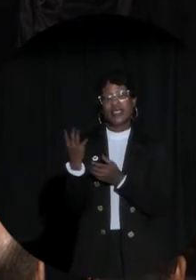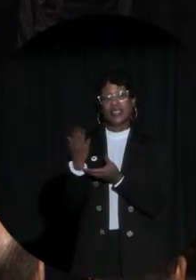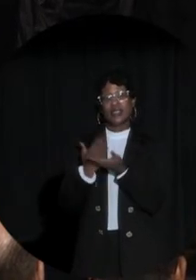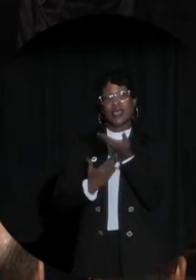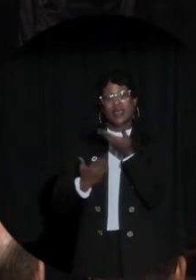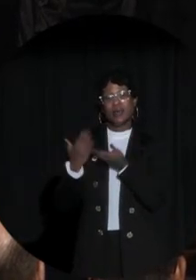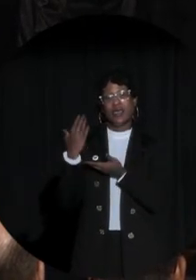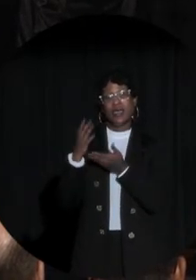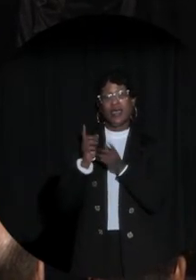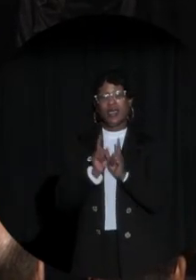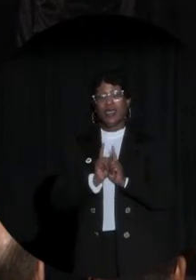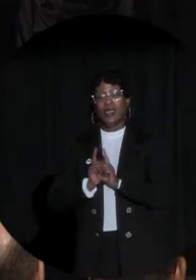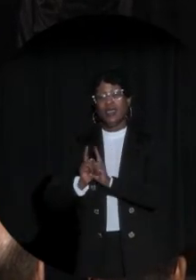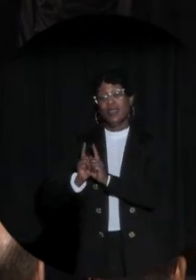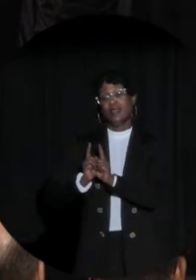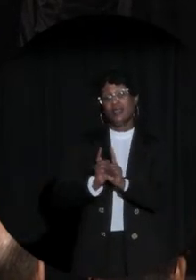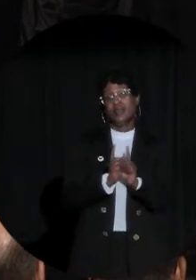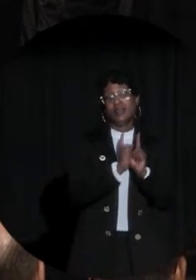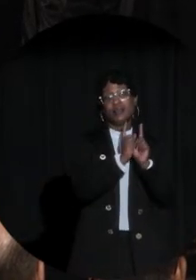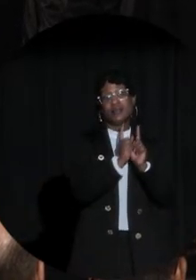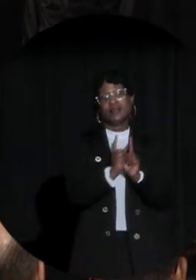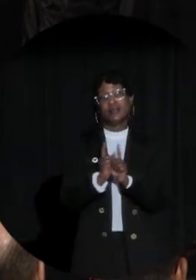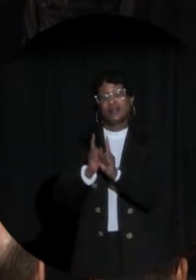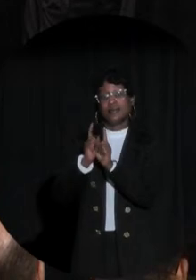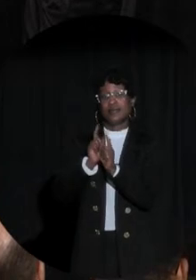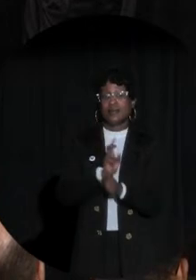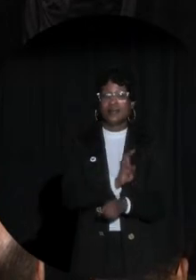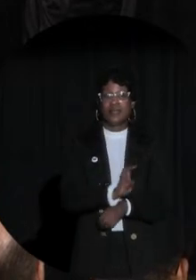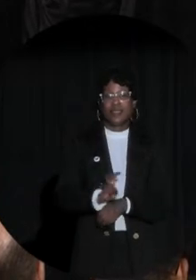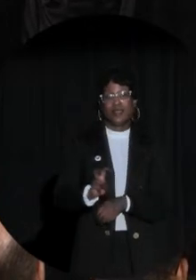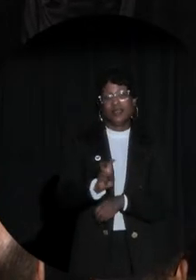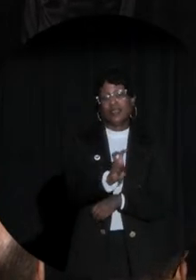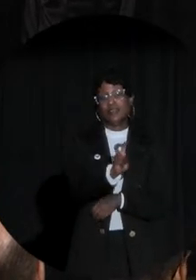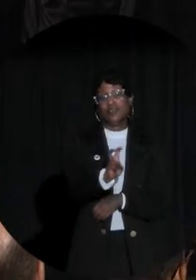we make this journey